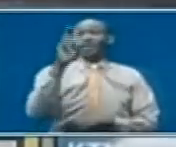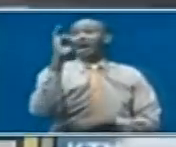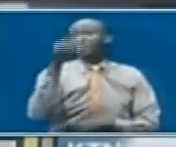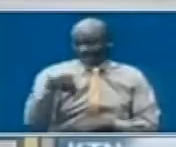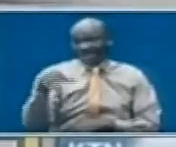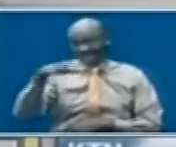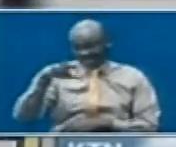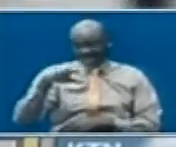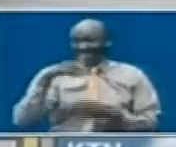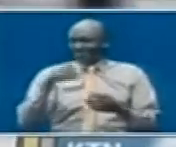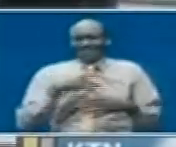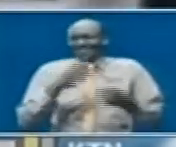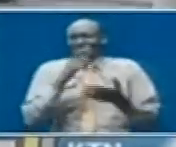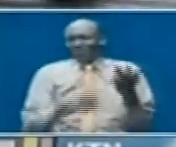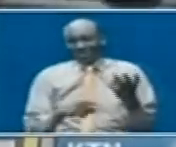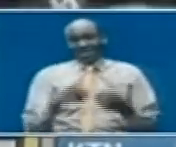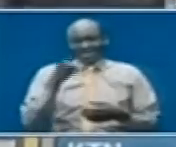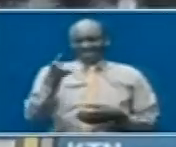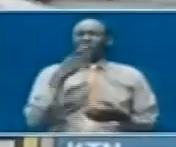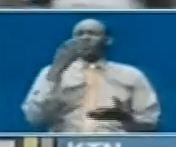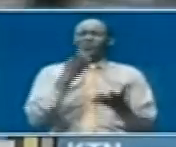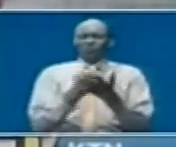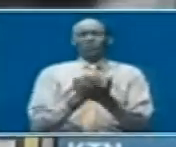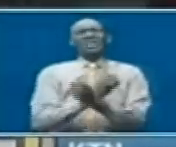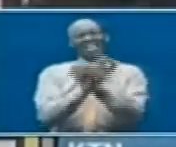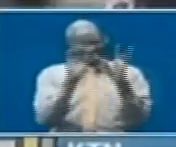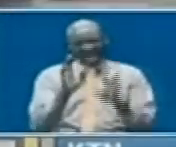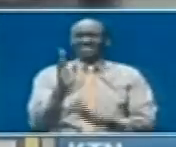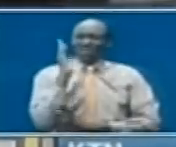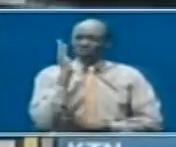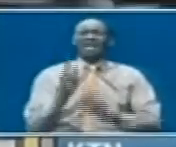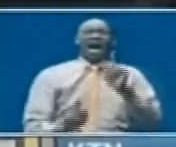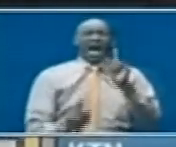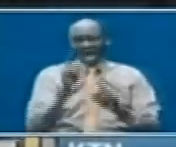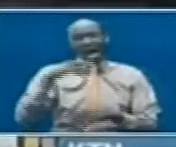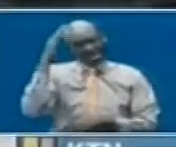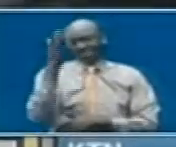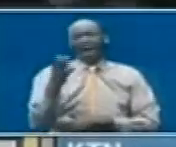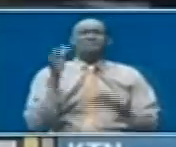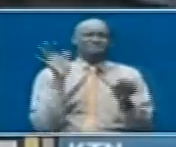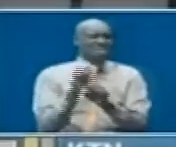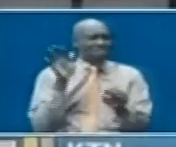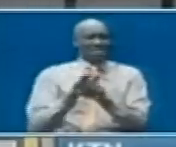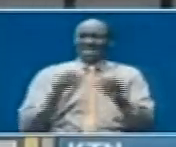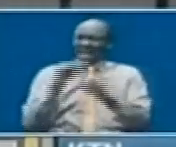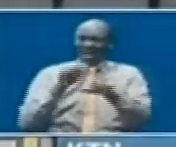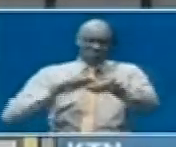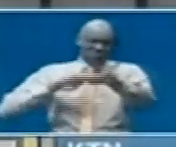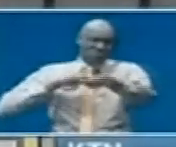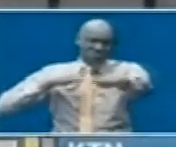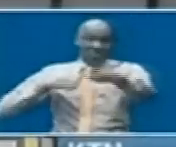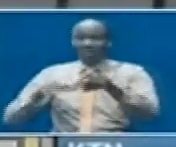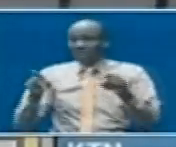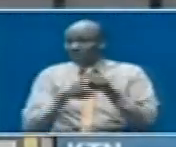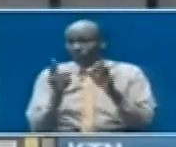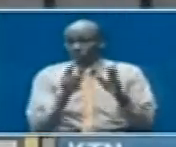But this is what is interesting. There was evidently security, and there was certainly a lot of vehicles. But there was not the usual celebration